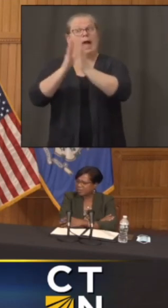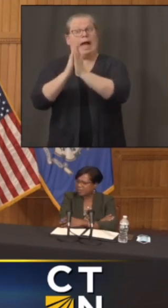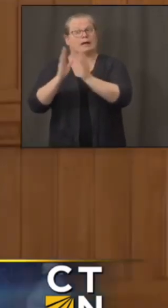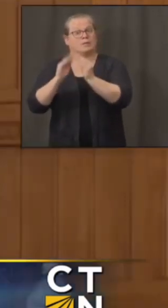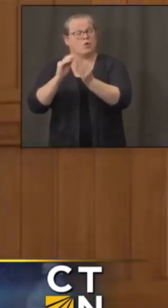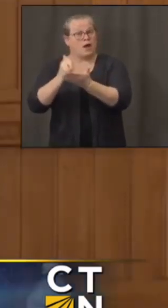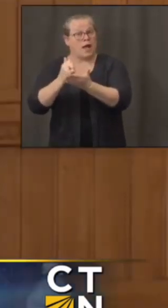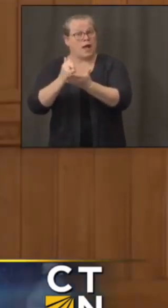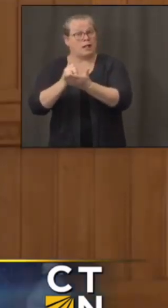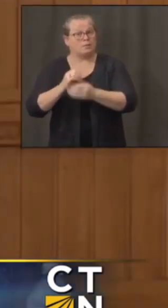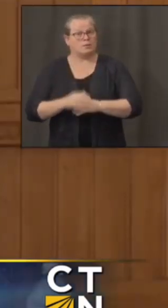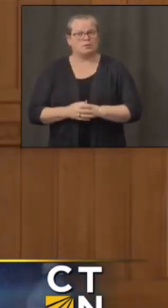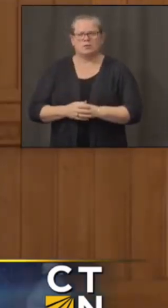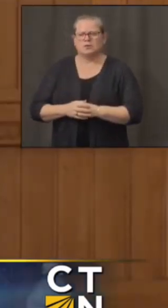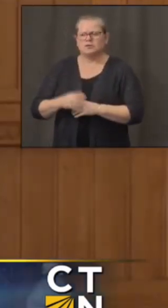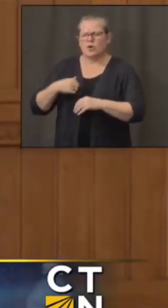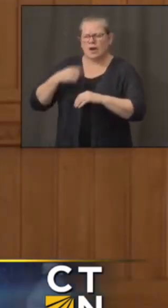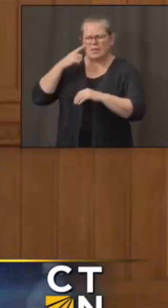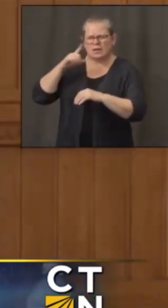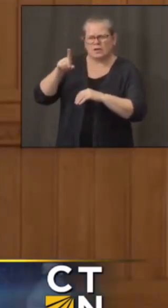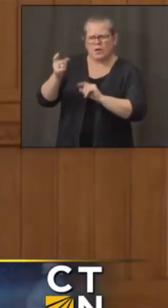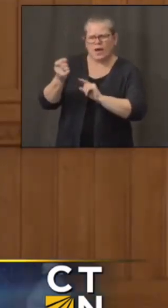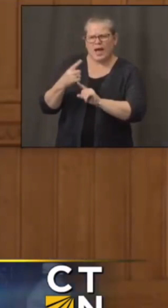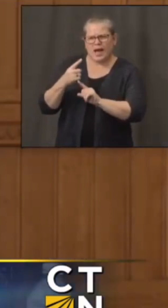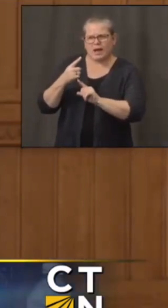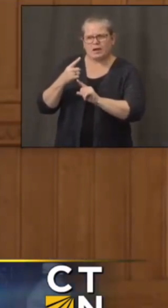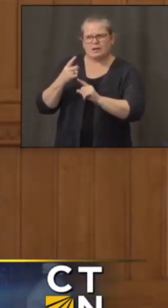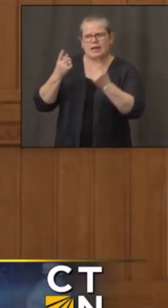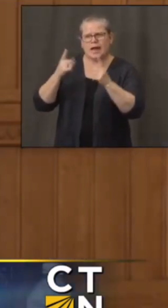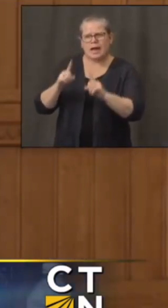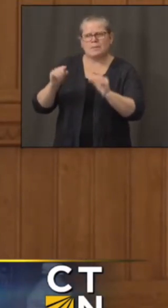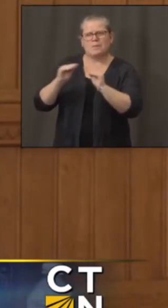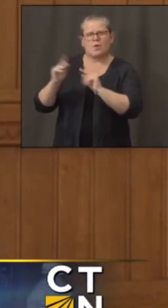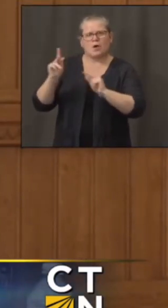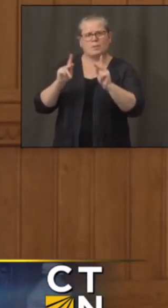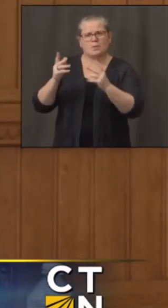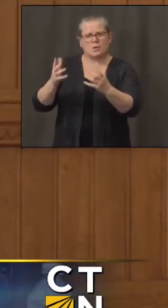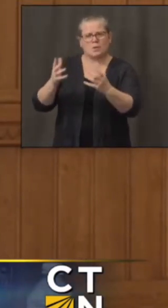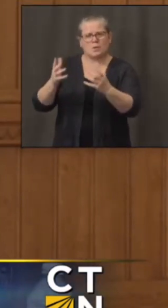So I think the question was, are we seeing an increase in demand?